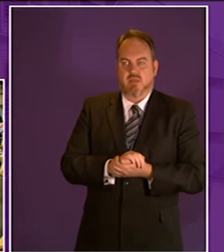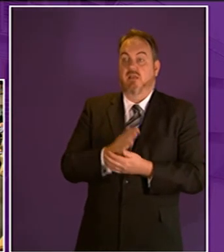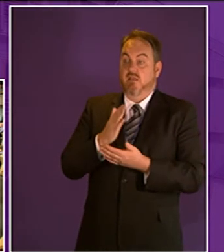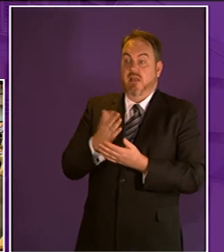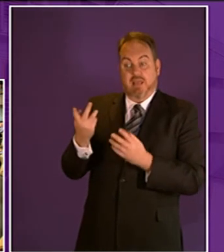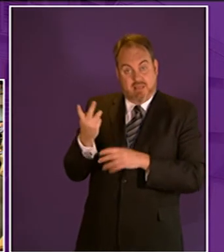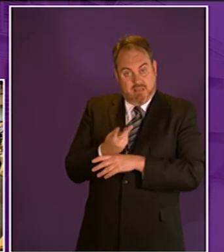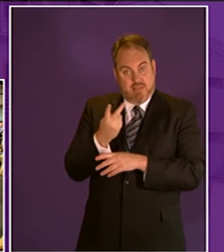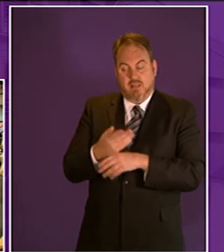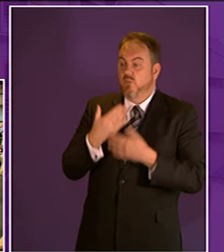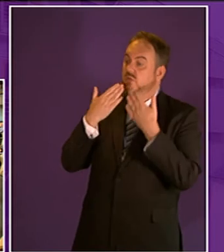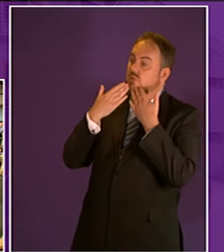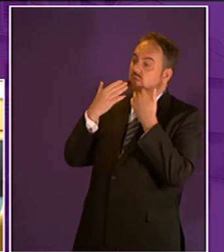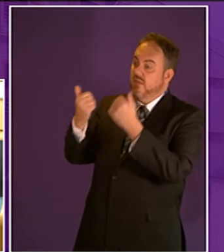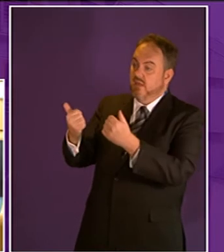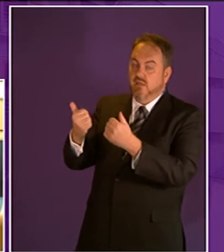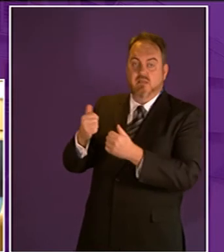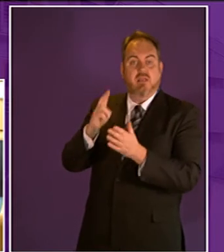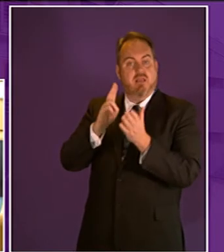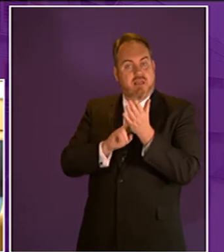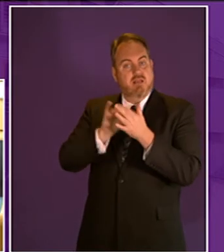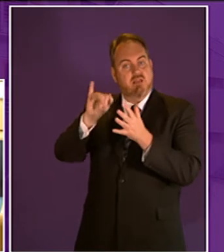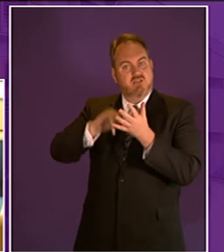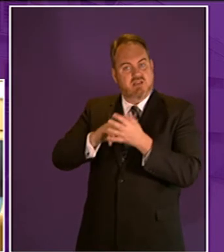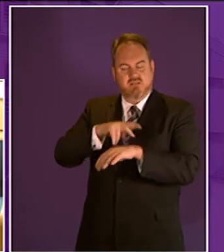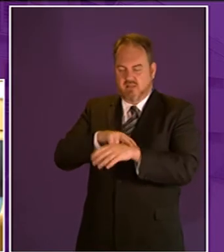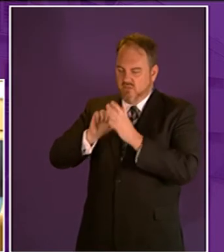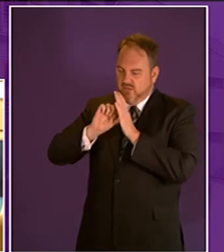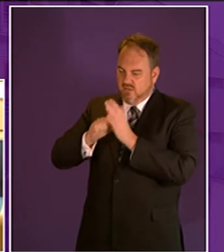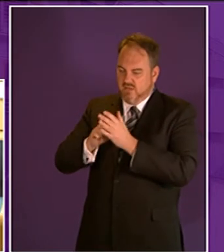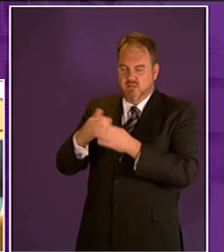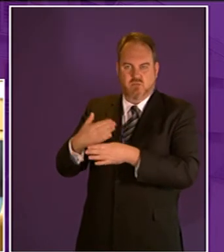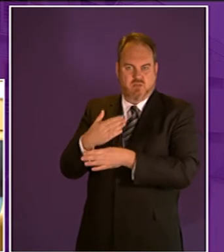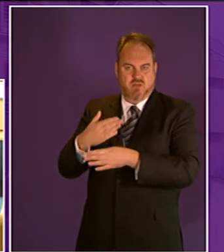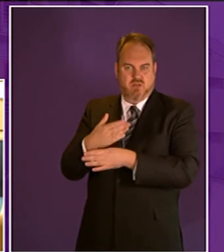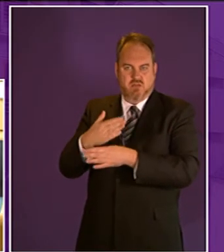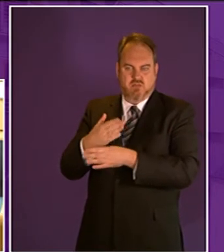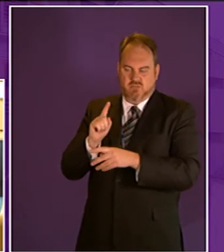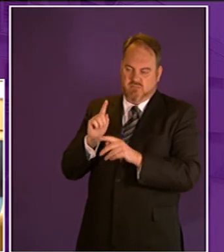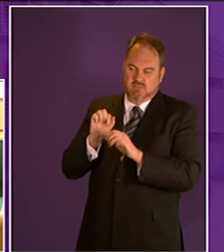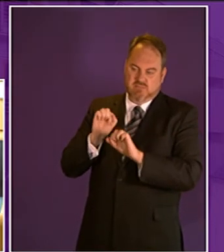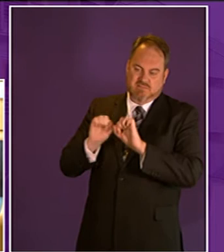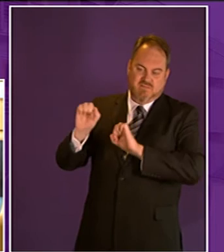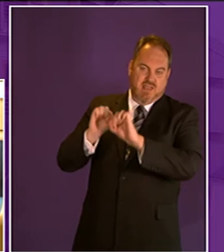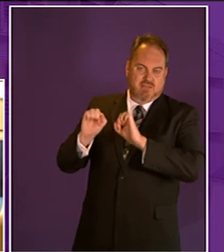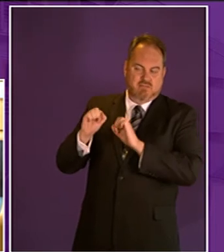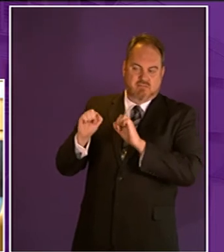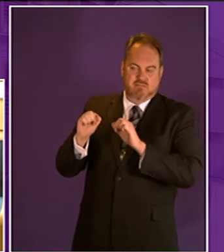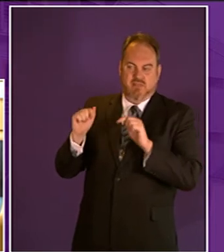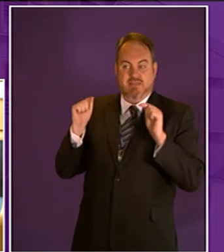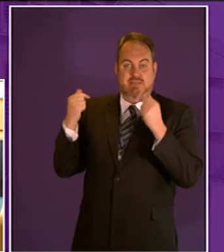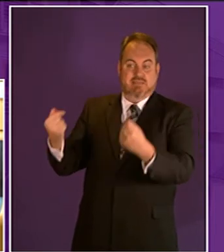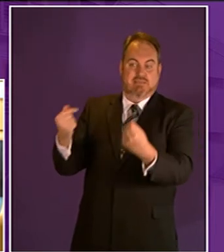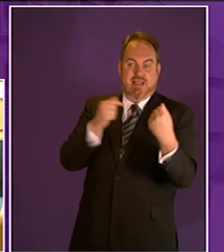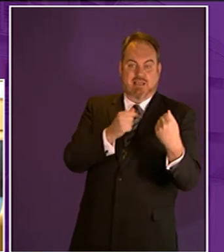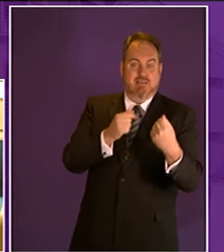thanks to the NHS staff who have worked extremely hard and around the clock in response to the cyber attack. As has been mentioned,